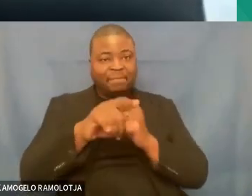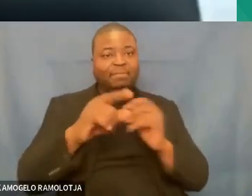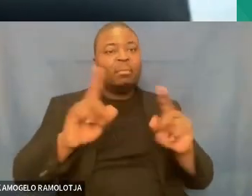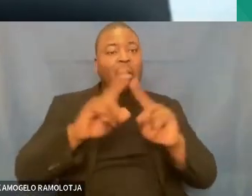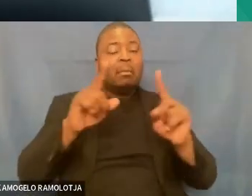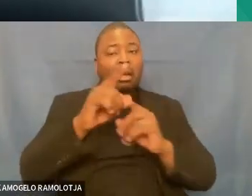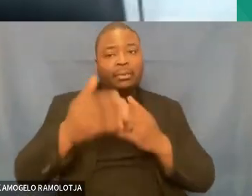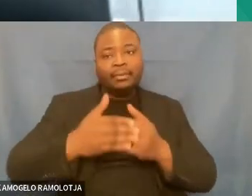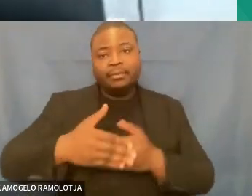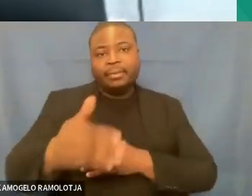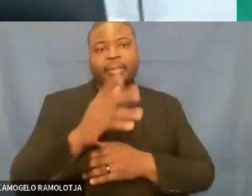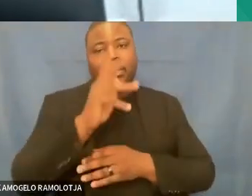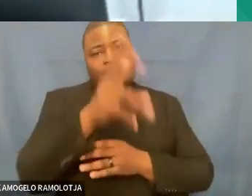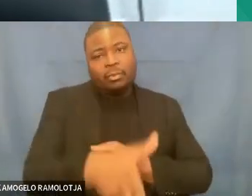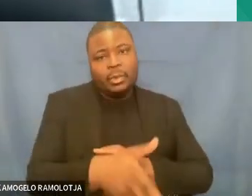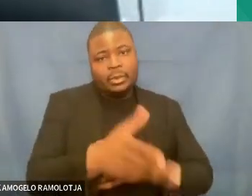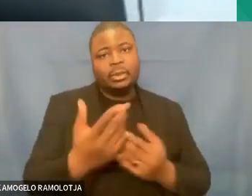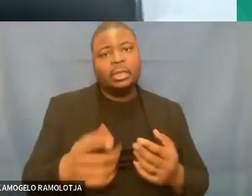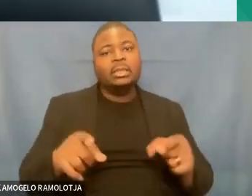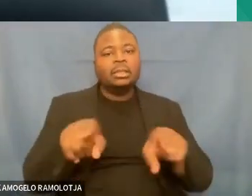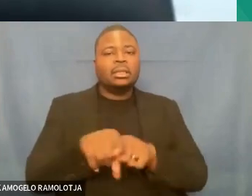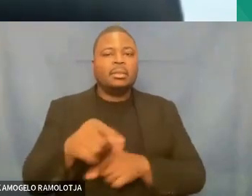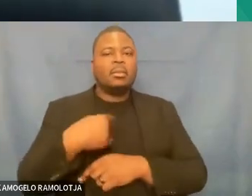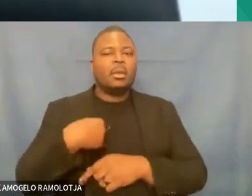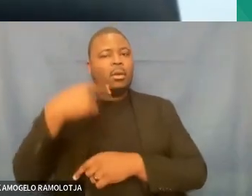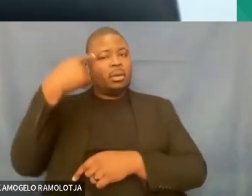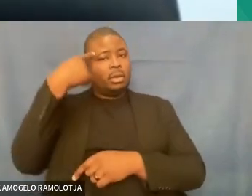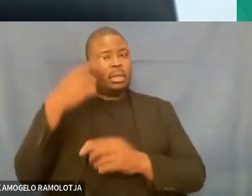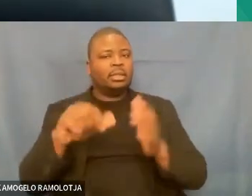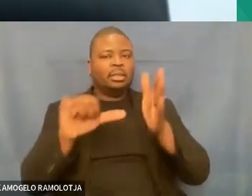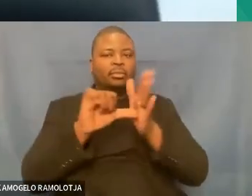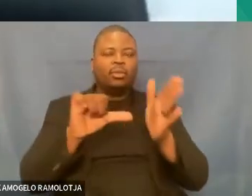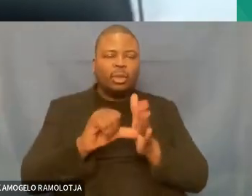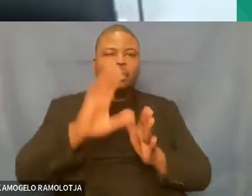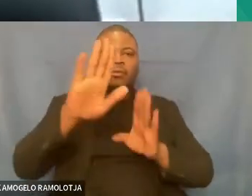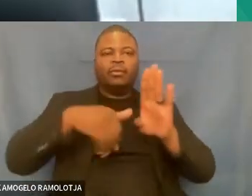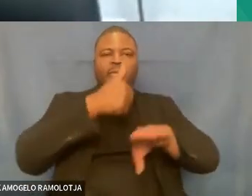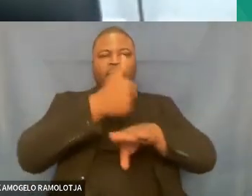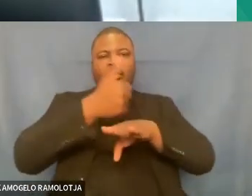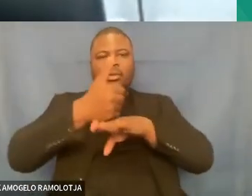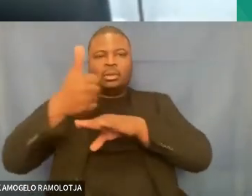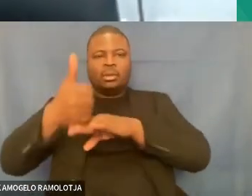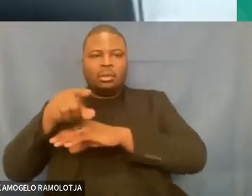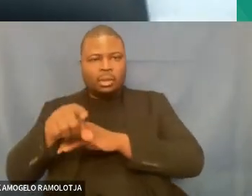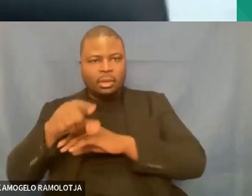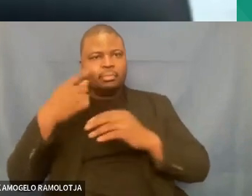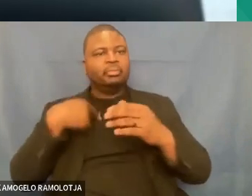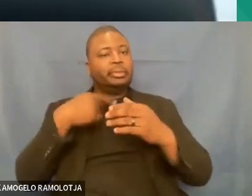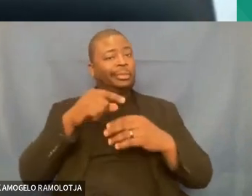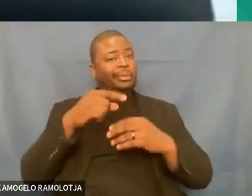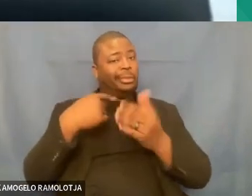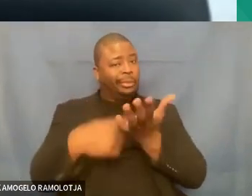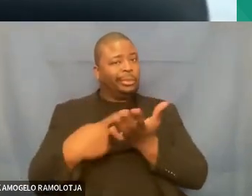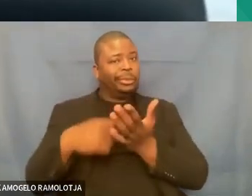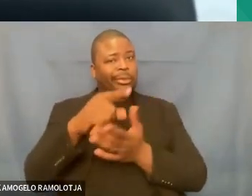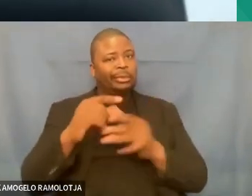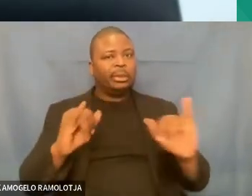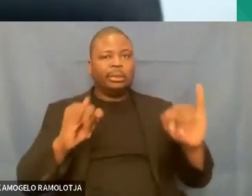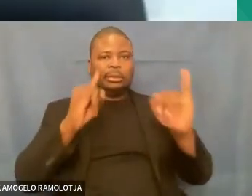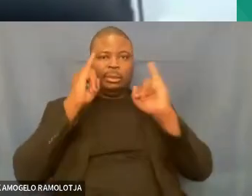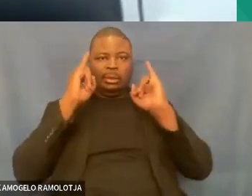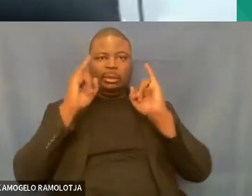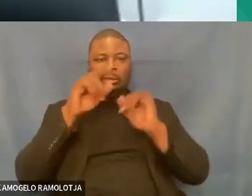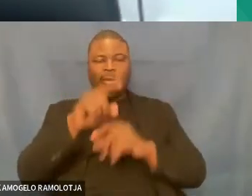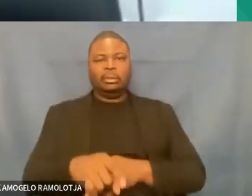as we progress. And I think it's important for stakeholders to take these consultations seriously. You know, do not send someone that